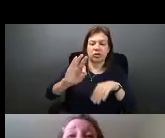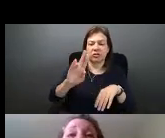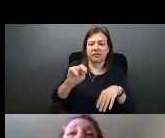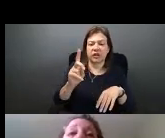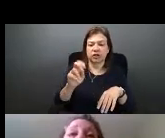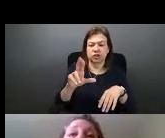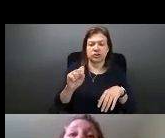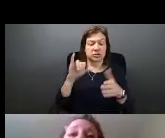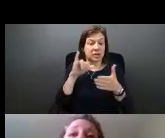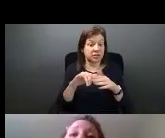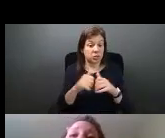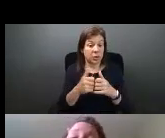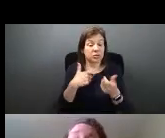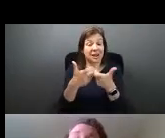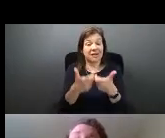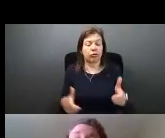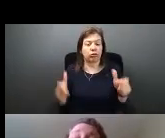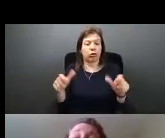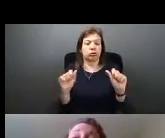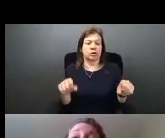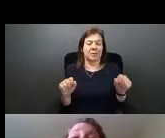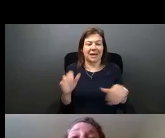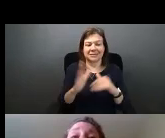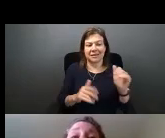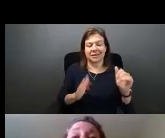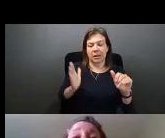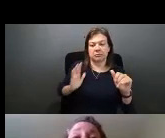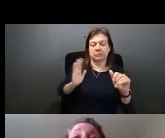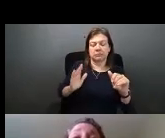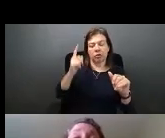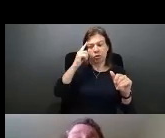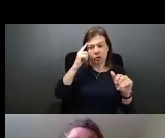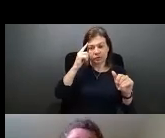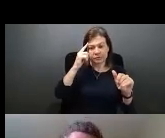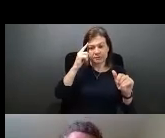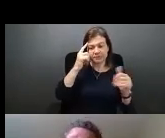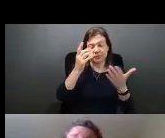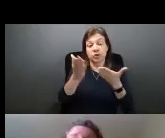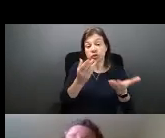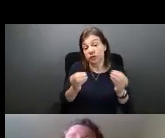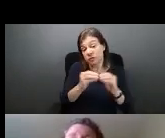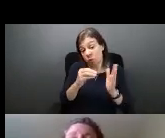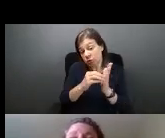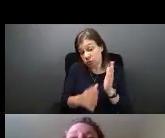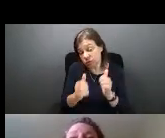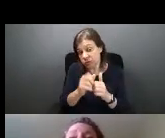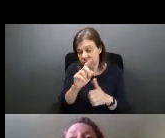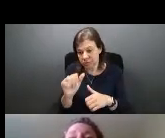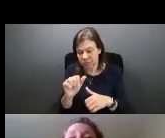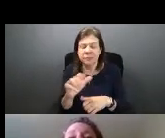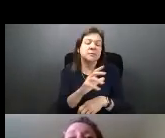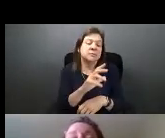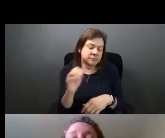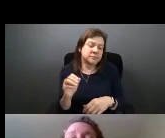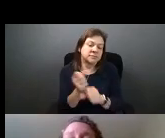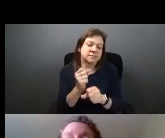way that you can have a larger capacity than you originally thought, serve more students with disabilities, and it